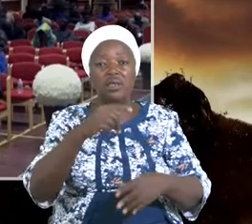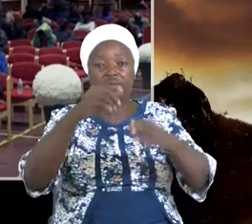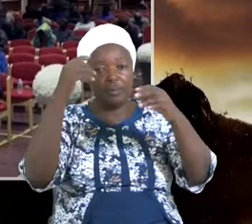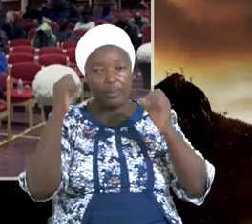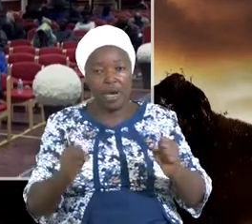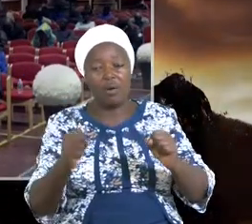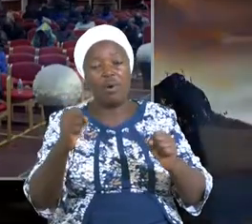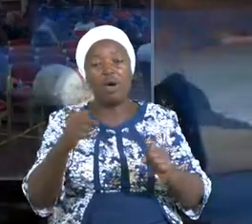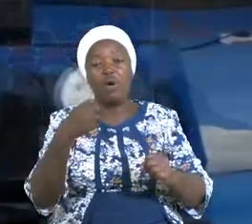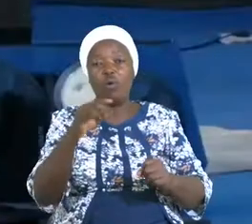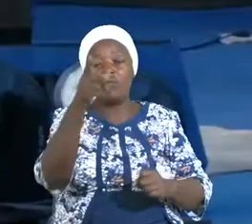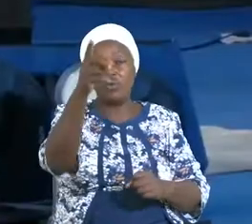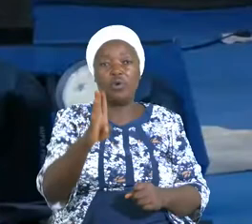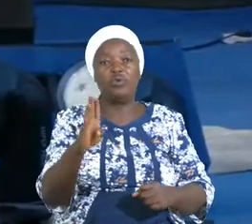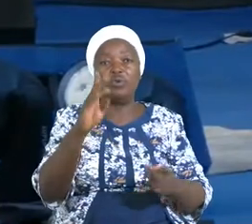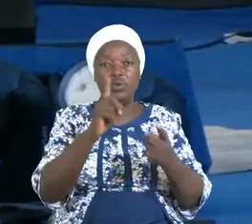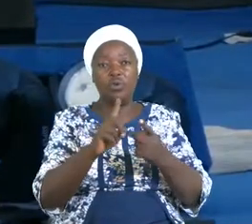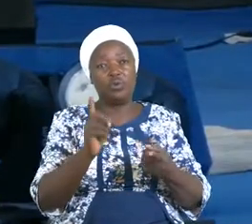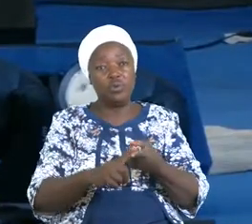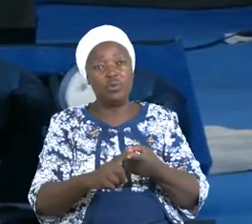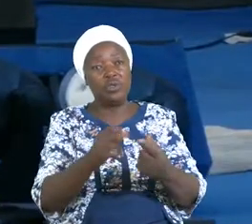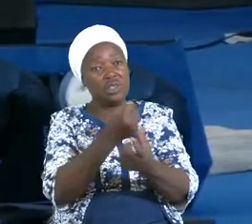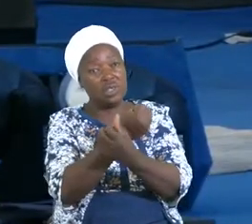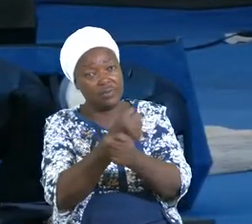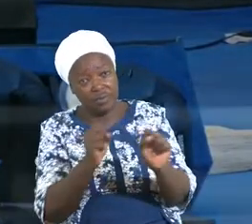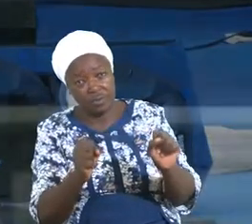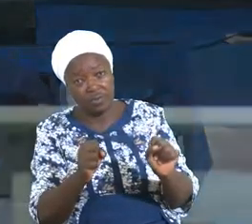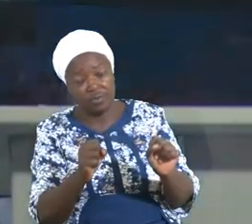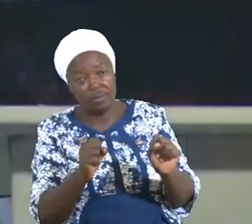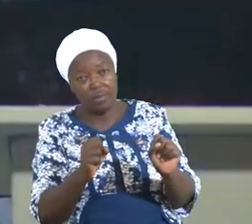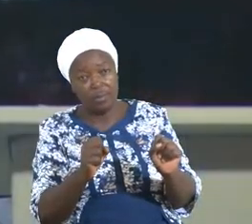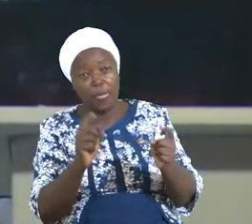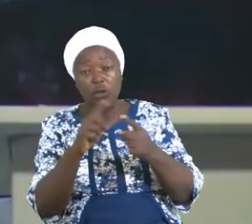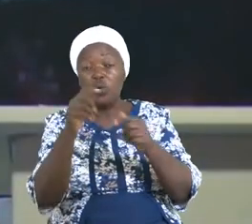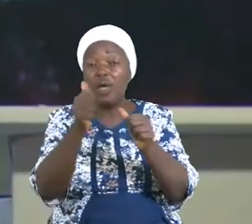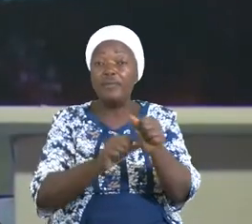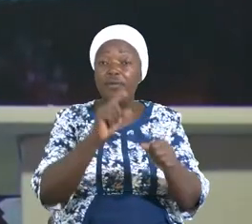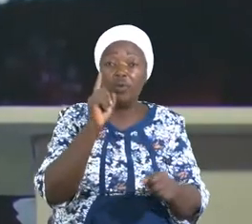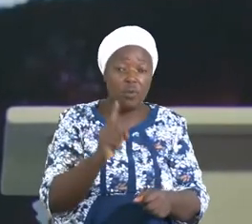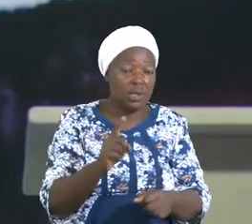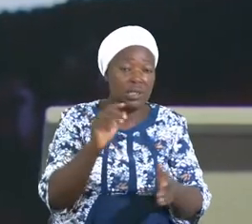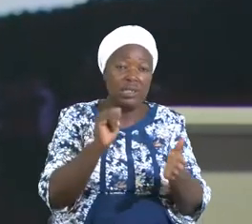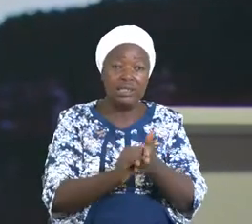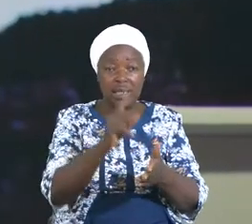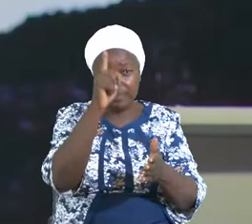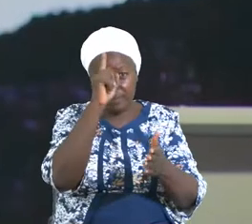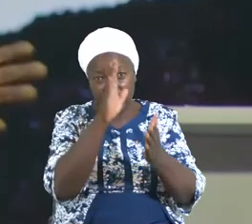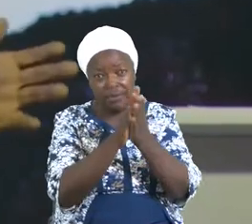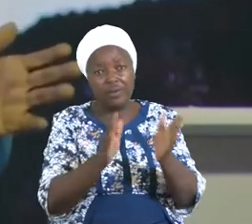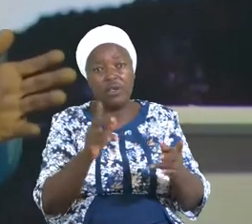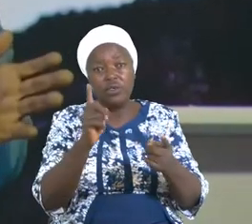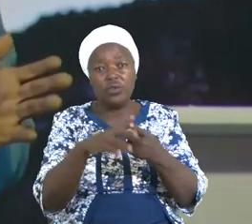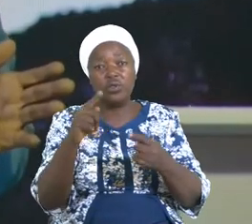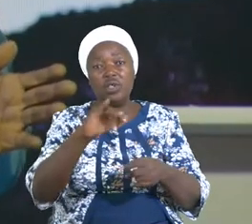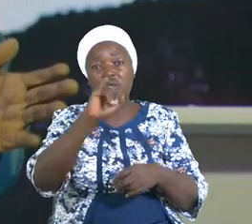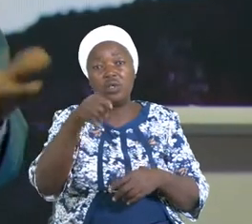of God unto salvation to everyone that believeth, to the Jew